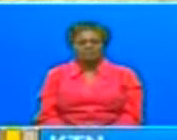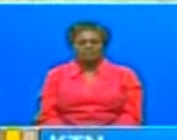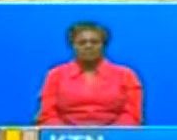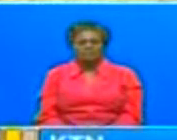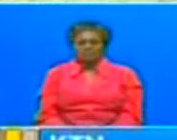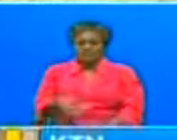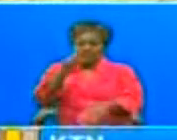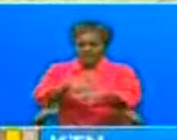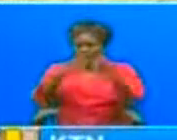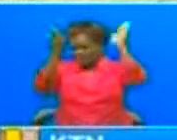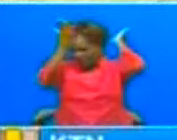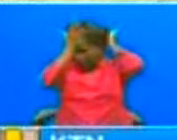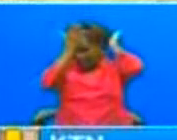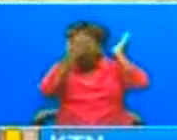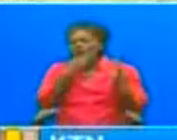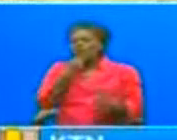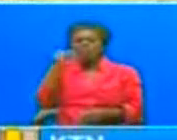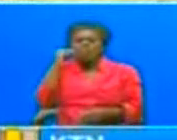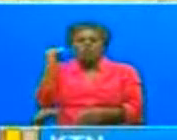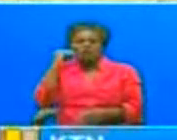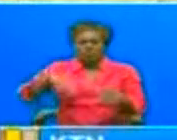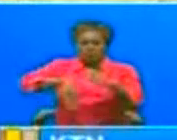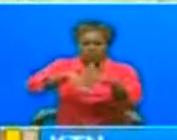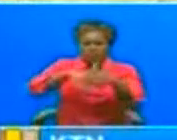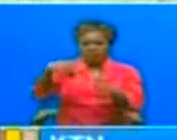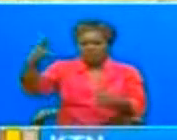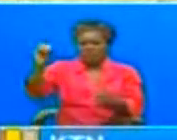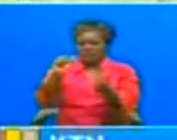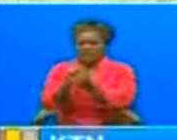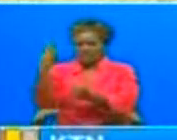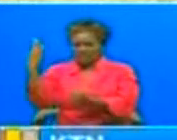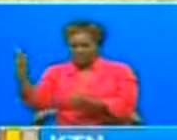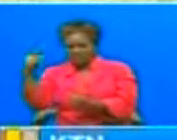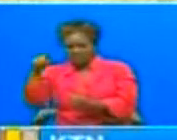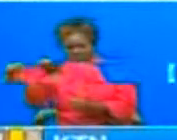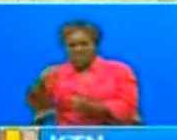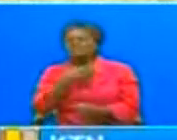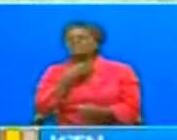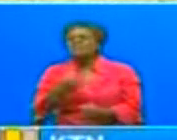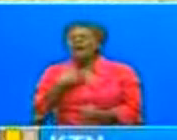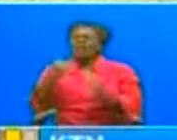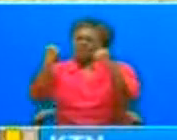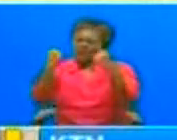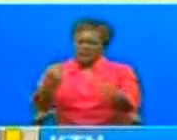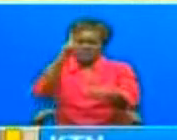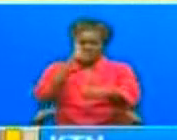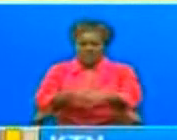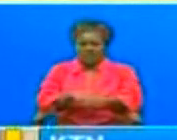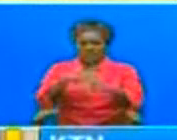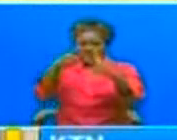When Kakamega Homeboyz was promoted to the top flight football in 2013 season, their mom was that the side would have a difficult season from the